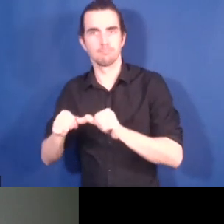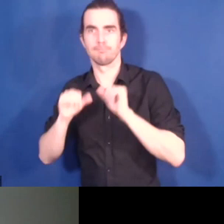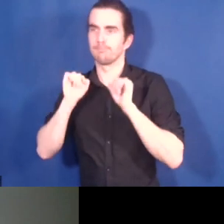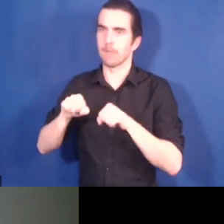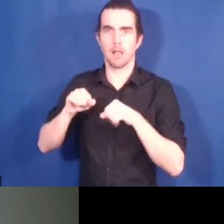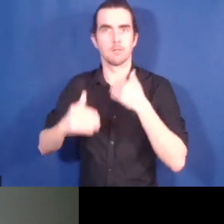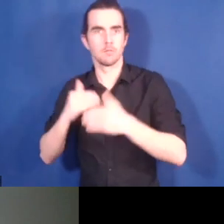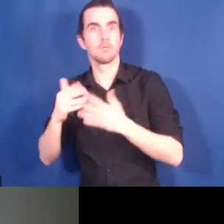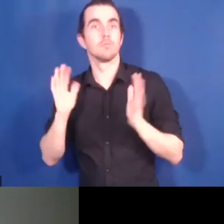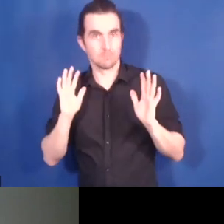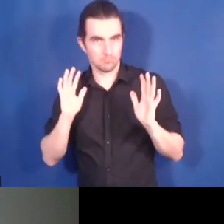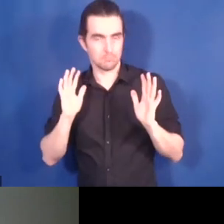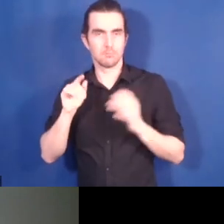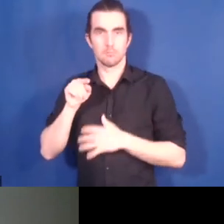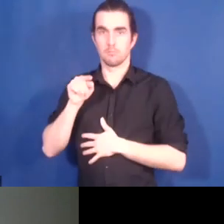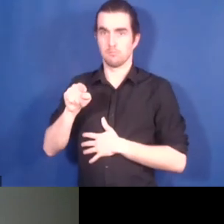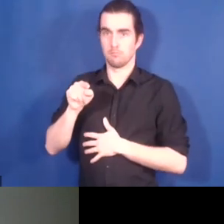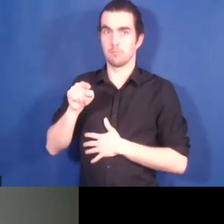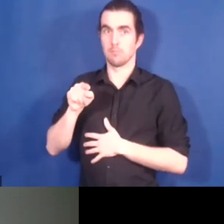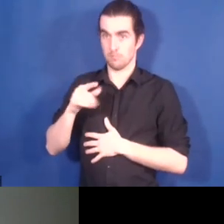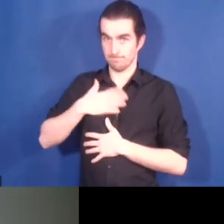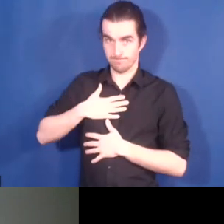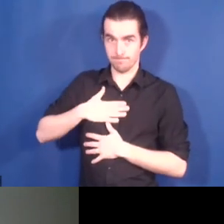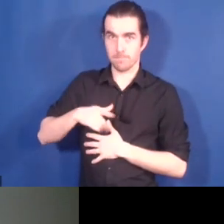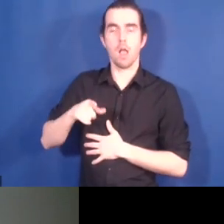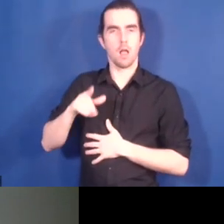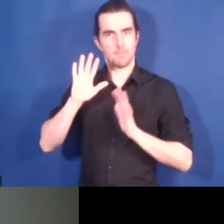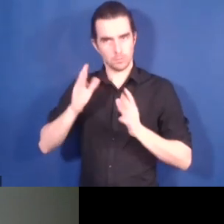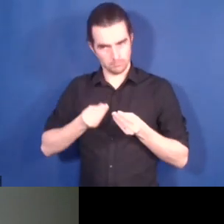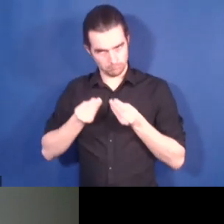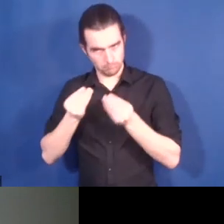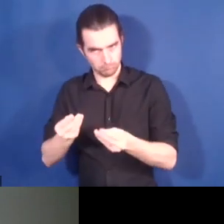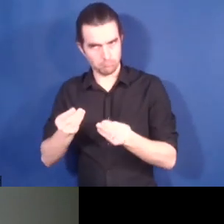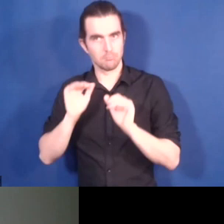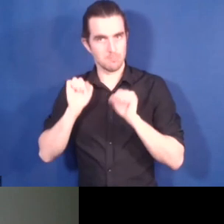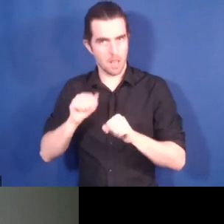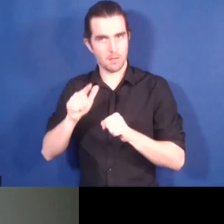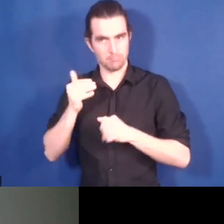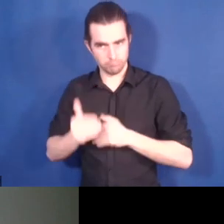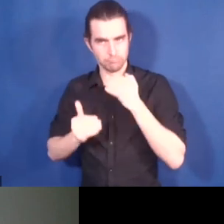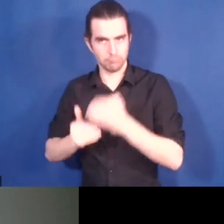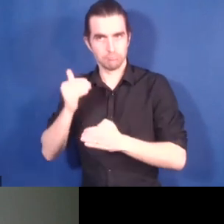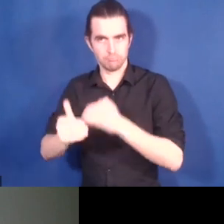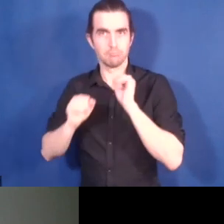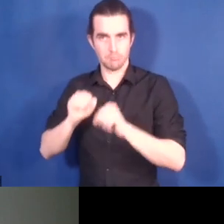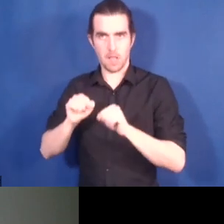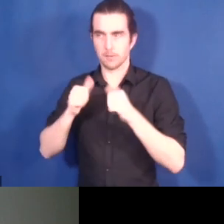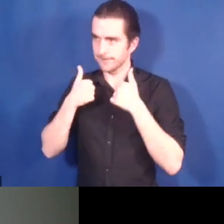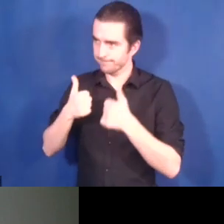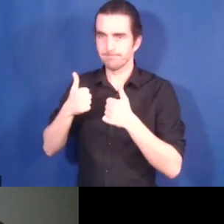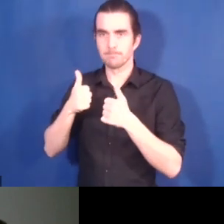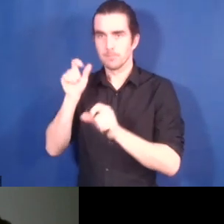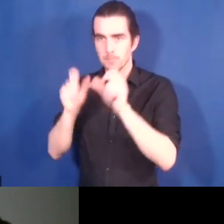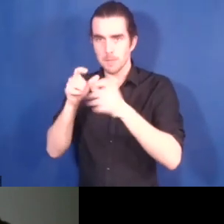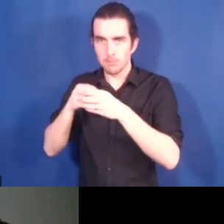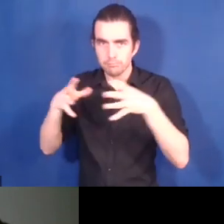to healthcare, when those are in place, we actually have a solution.